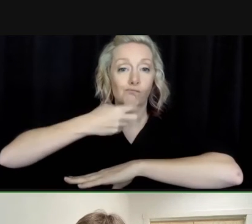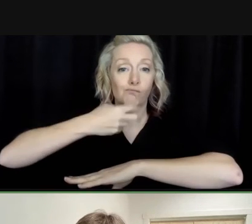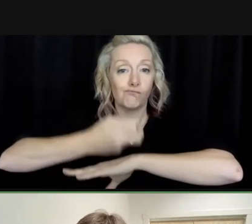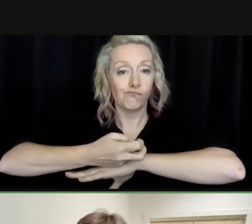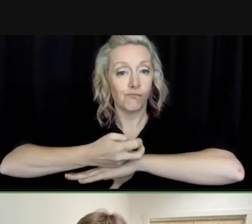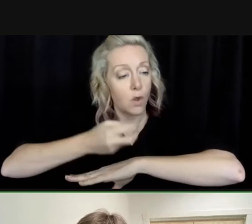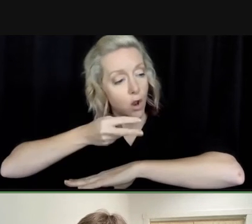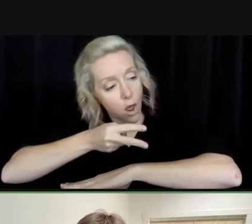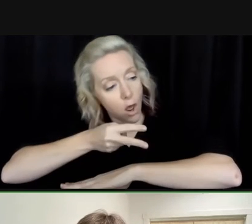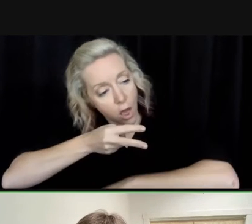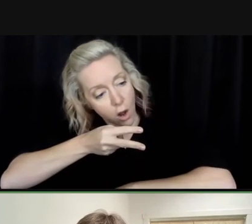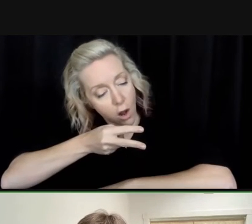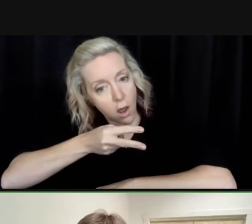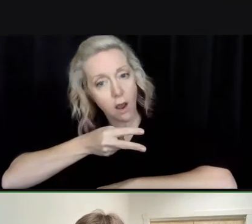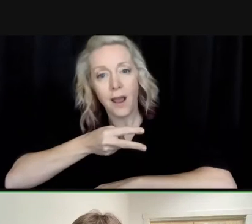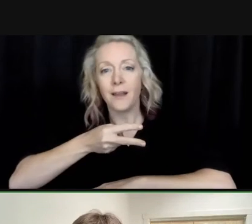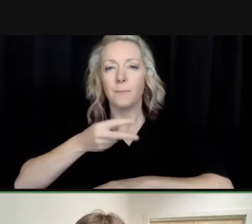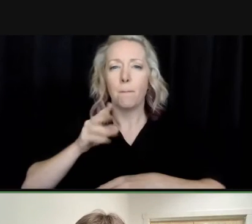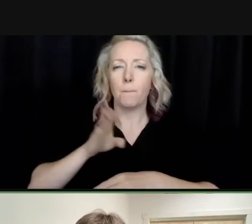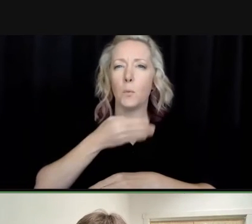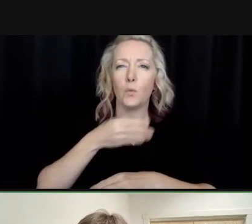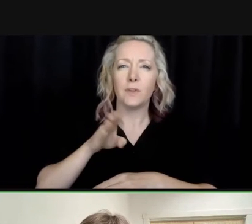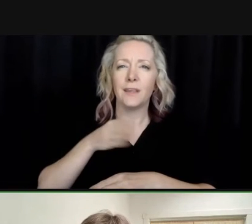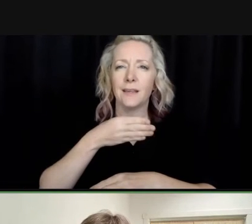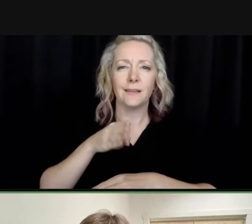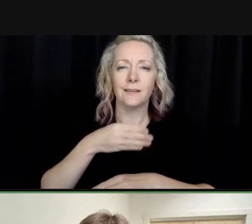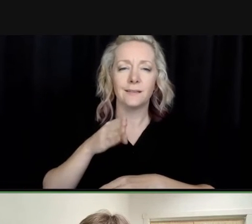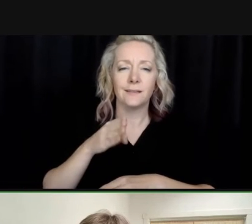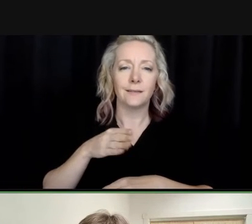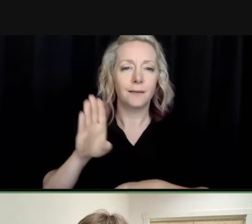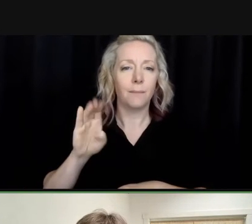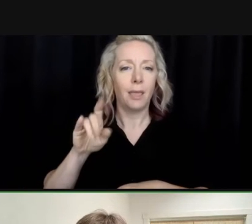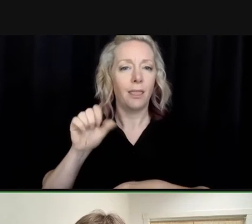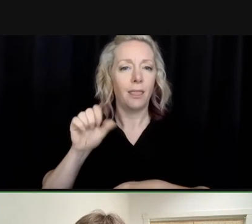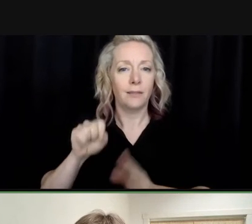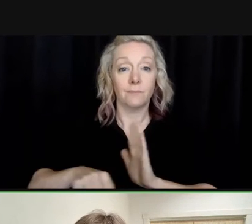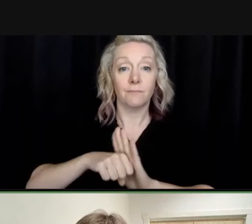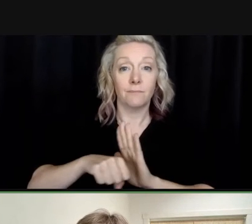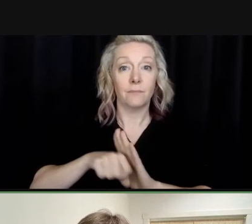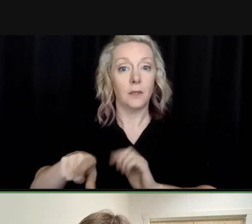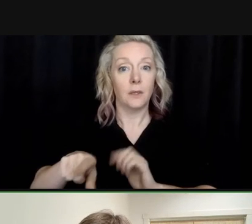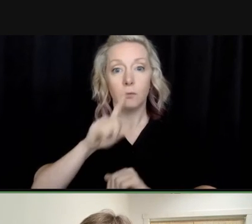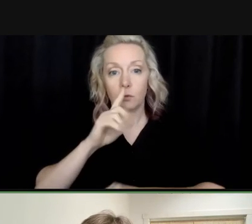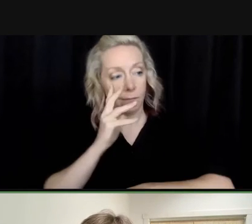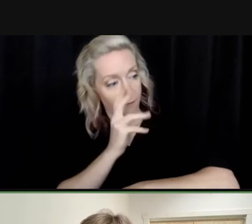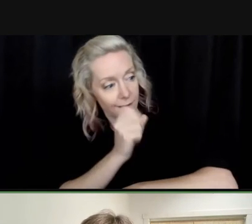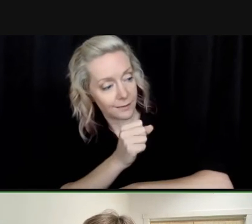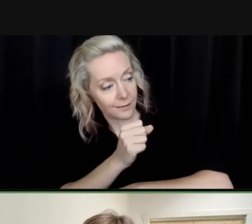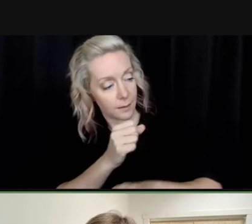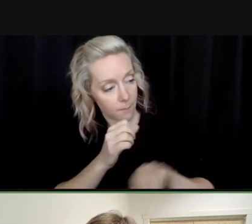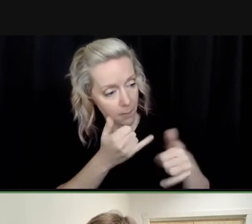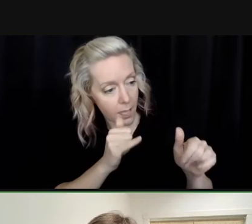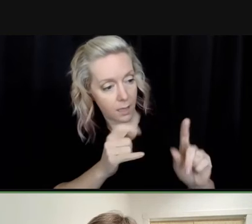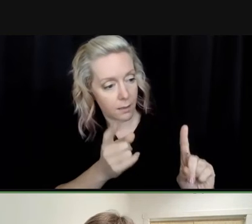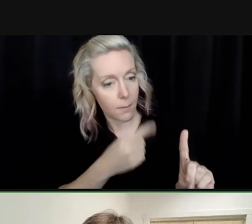a musical instrument. It's bells that go around in a circle. And he was really interested in playing with